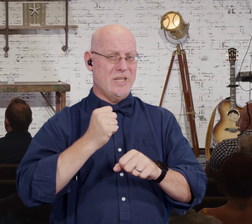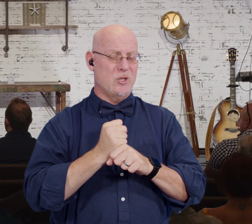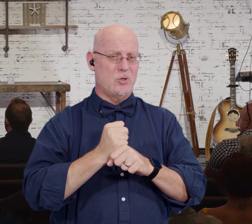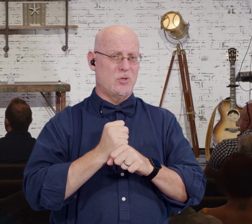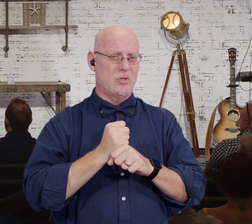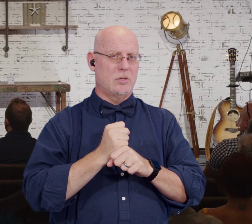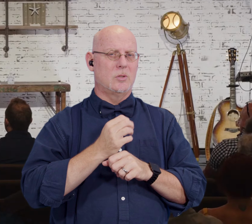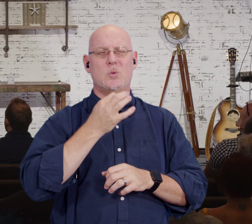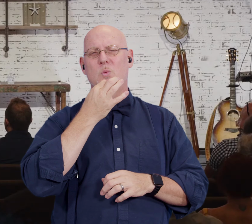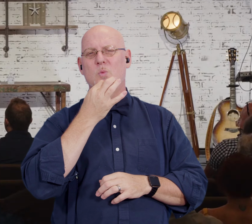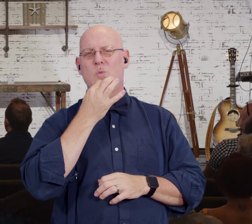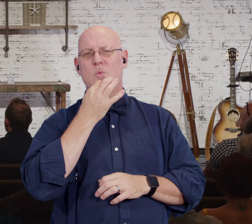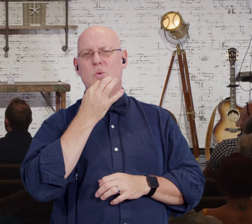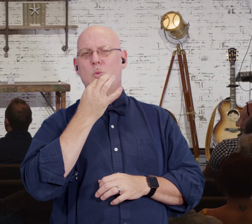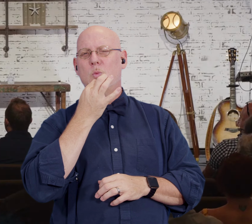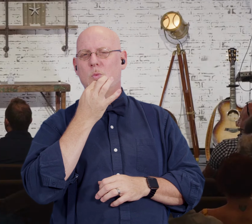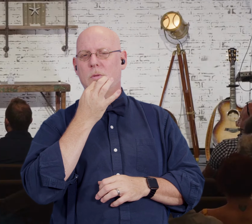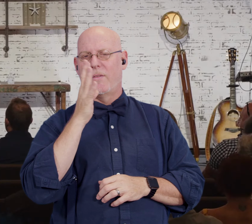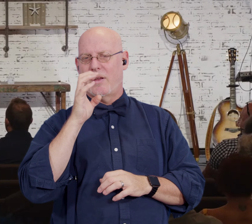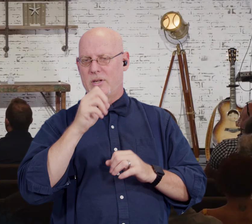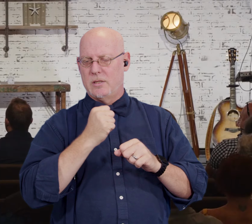500 years, a little while.